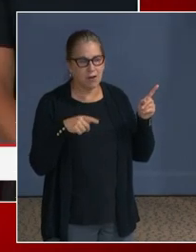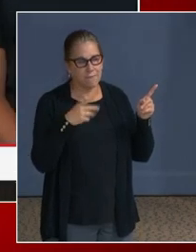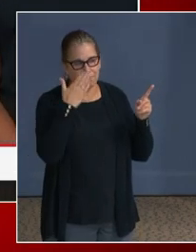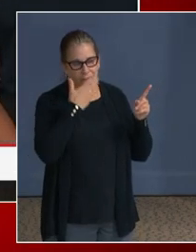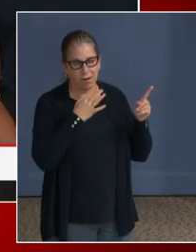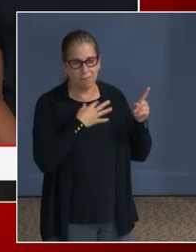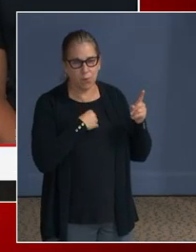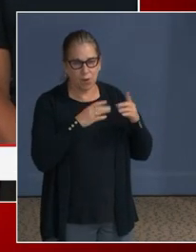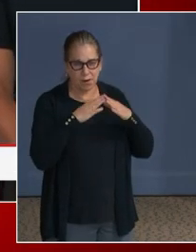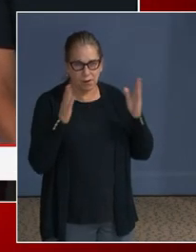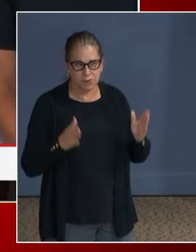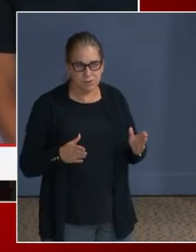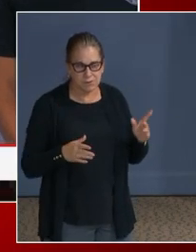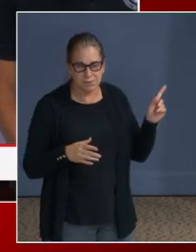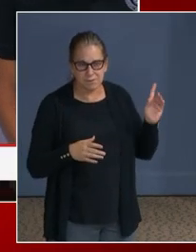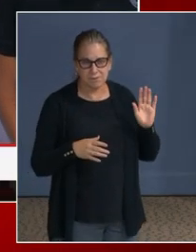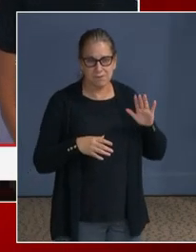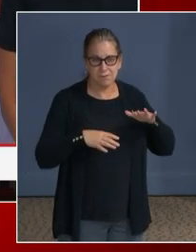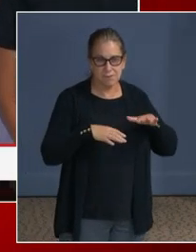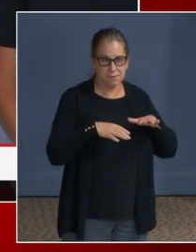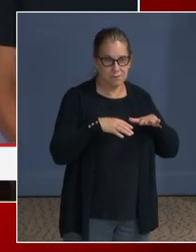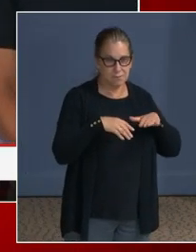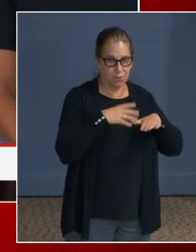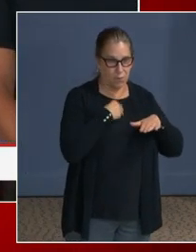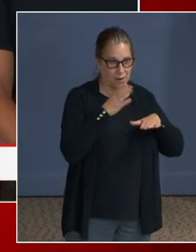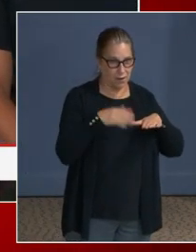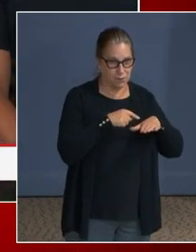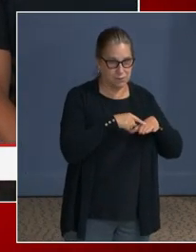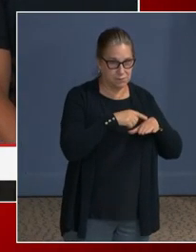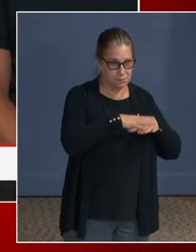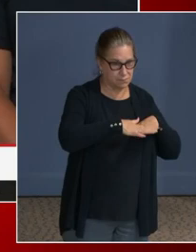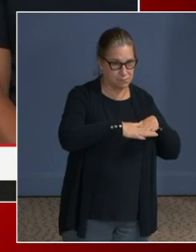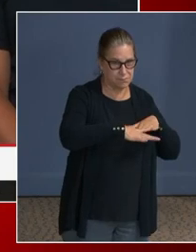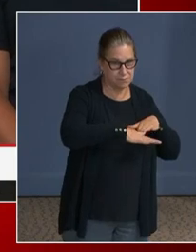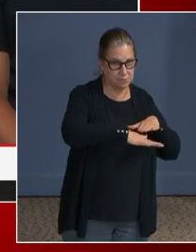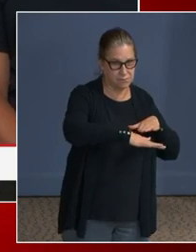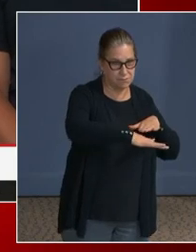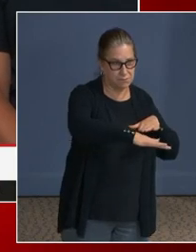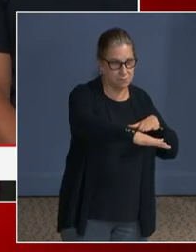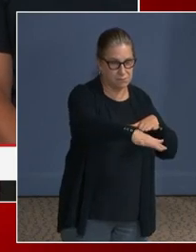and whatnot, but what are your thoughts looking back on that as